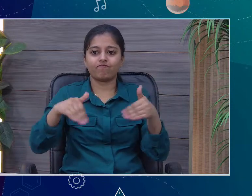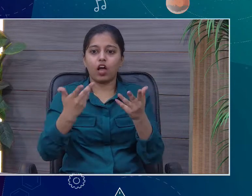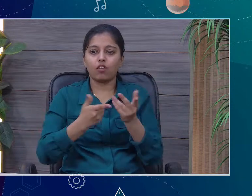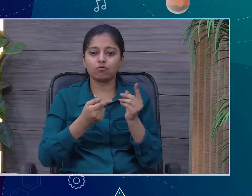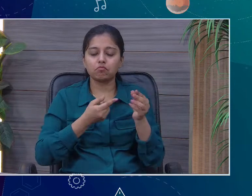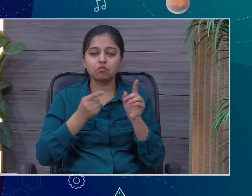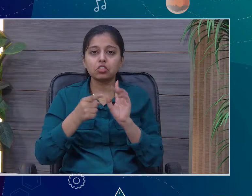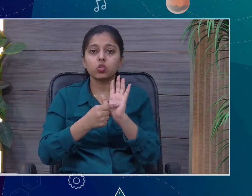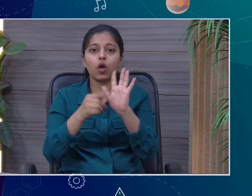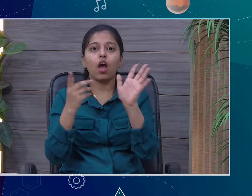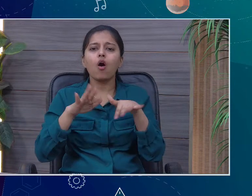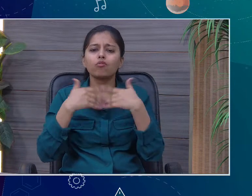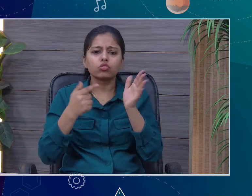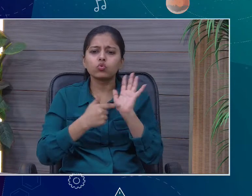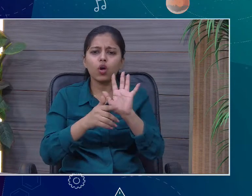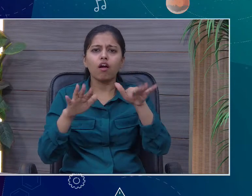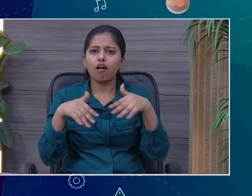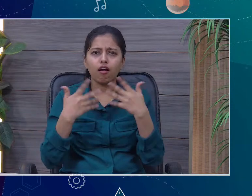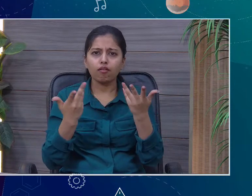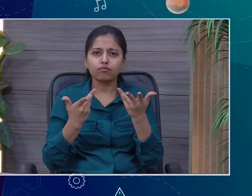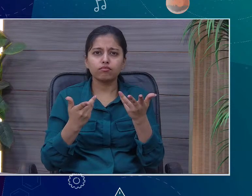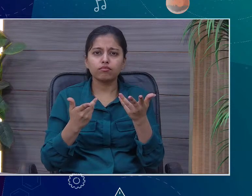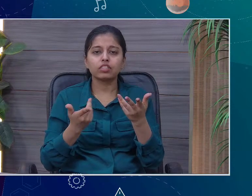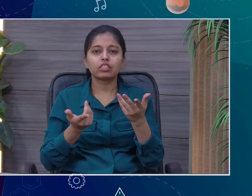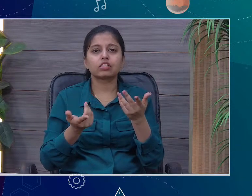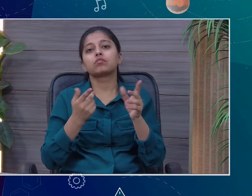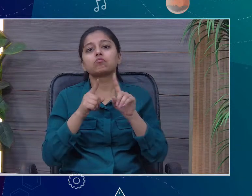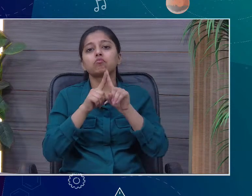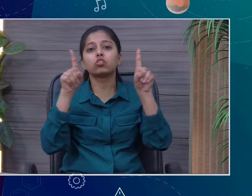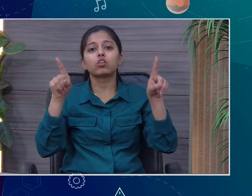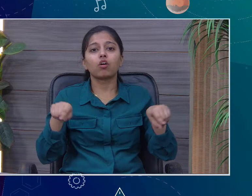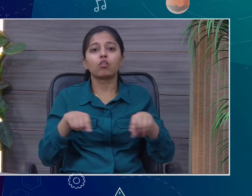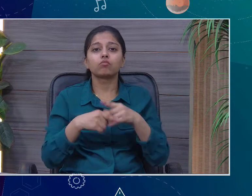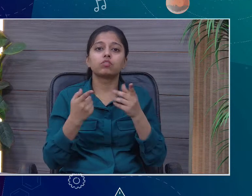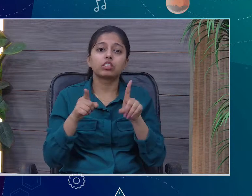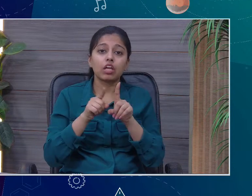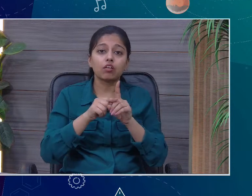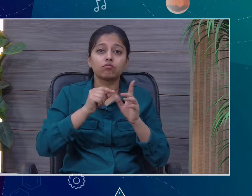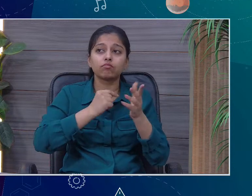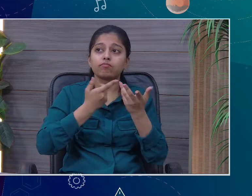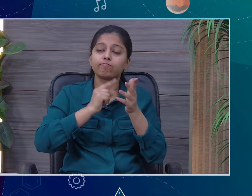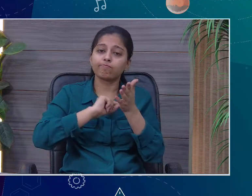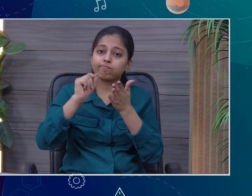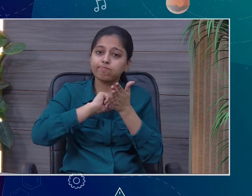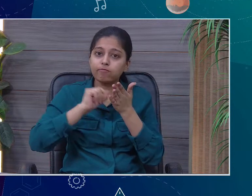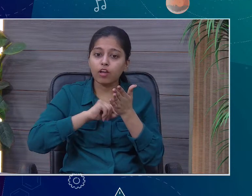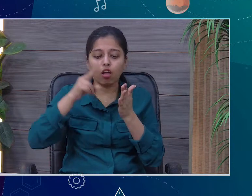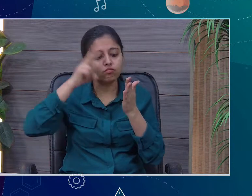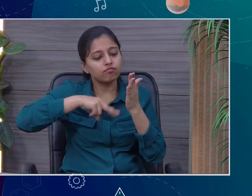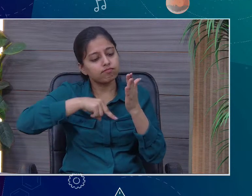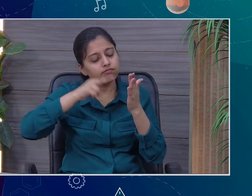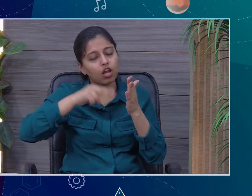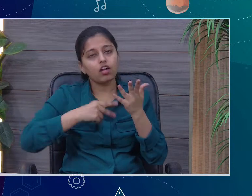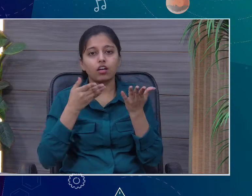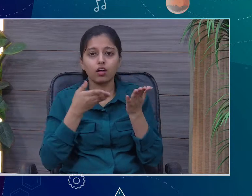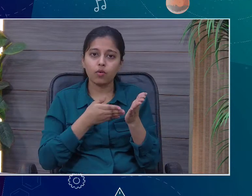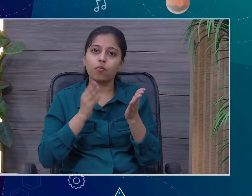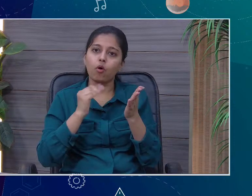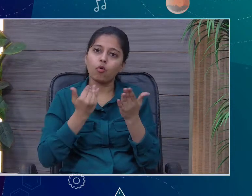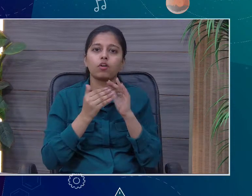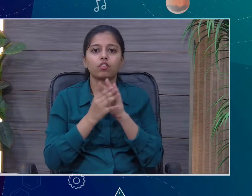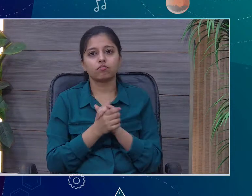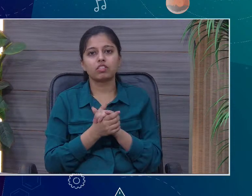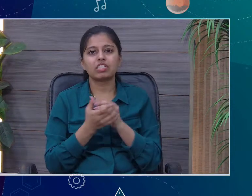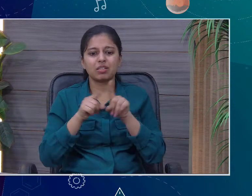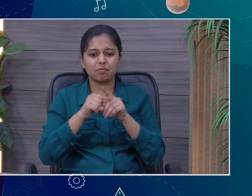we introduce this to our children? We can introduce it in the form of a riddle, because children love riddles. Right,